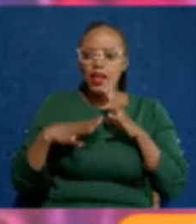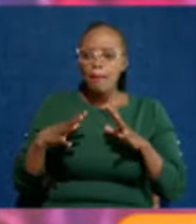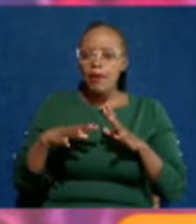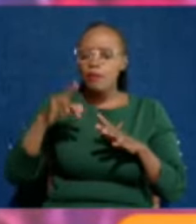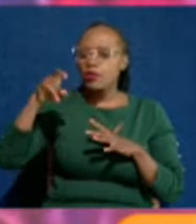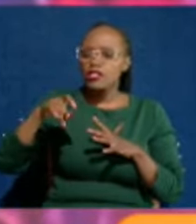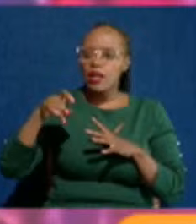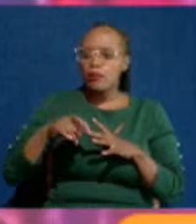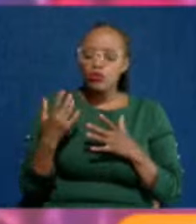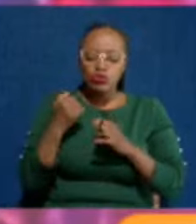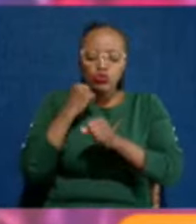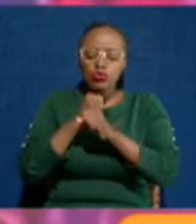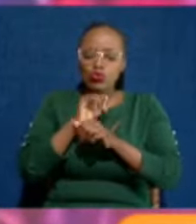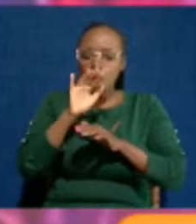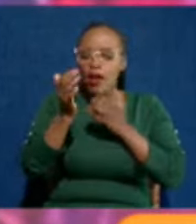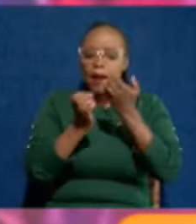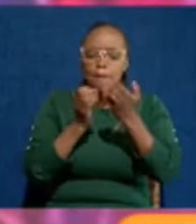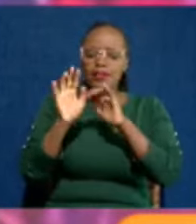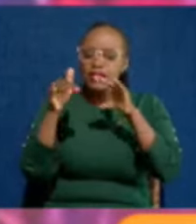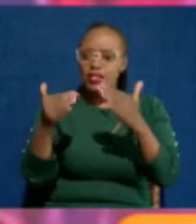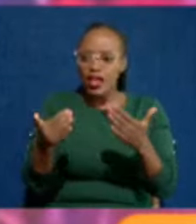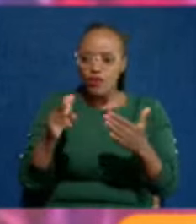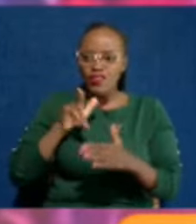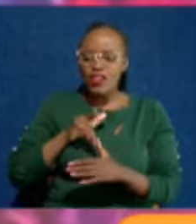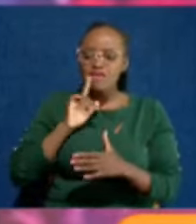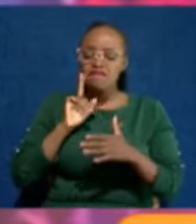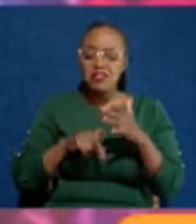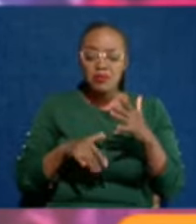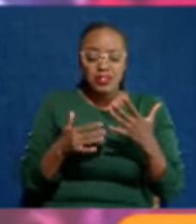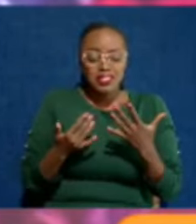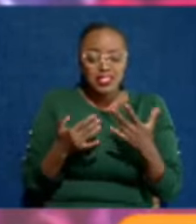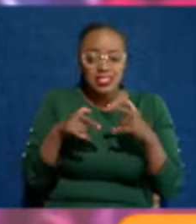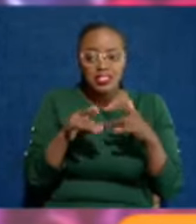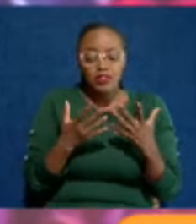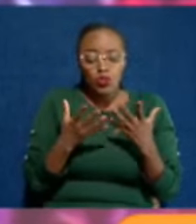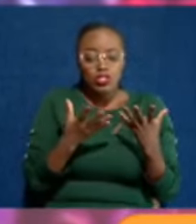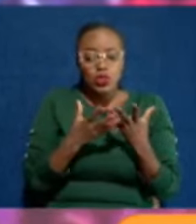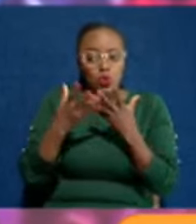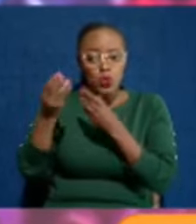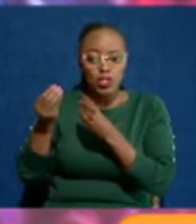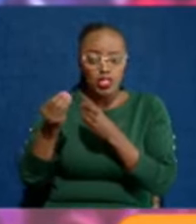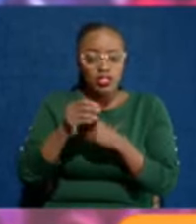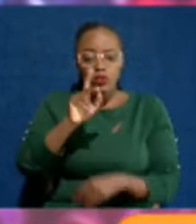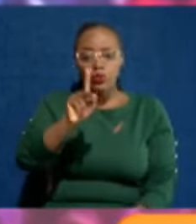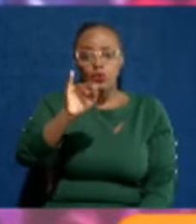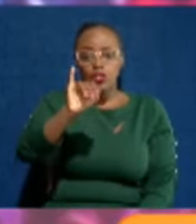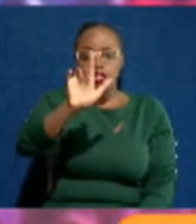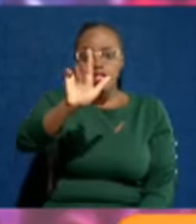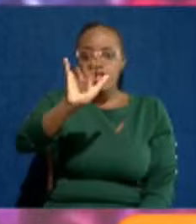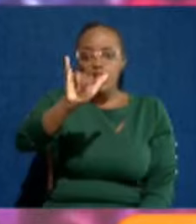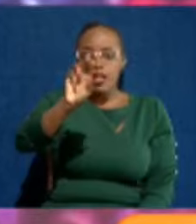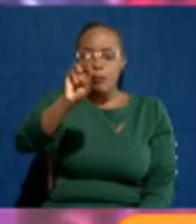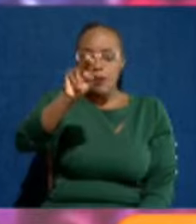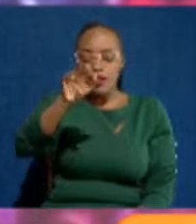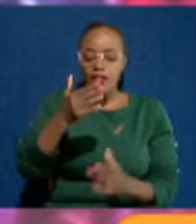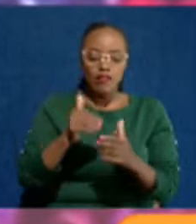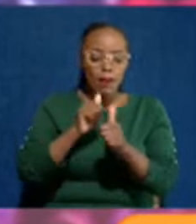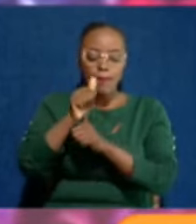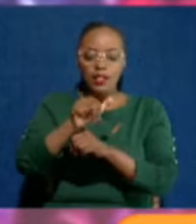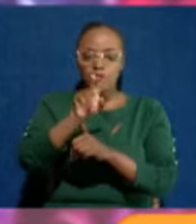to go about their businesses? There's a lady who said that she was moving towards Kilimani. She could not get past